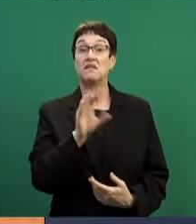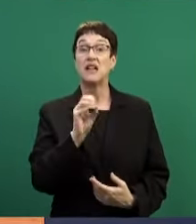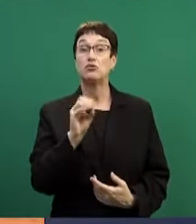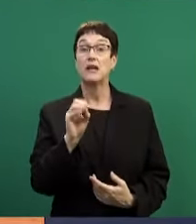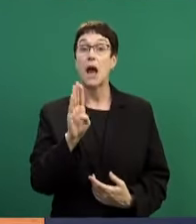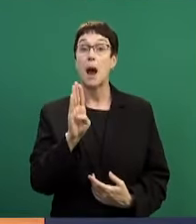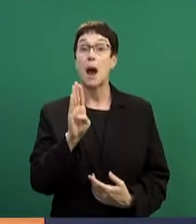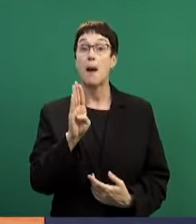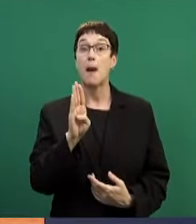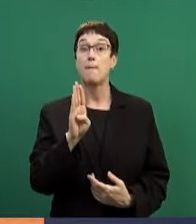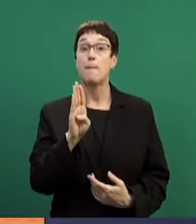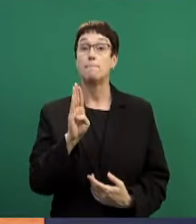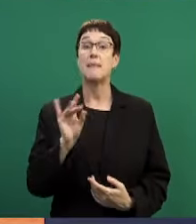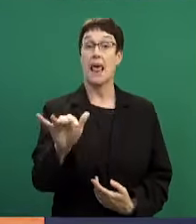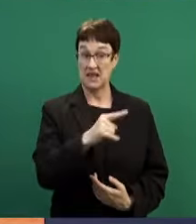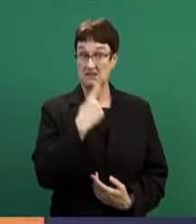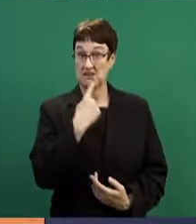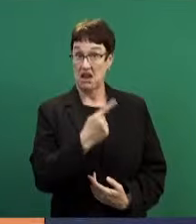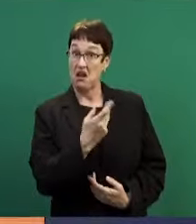Let's work with the 500.